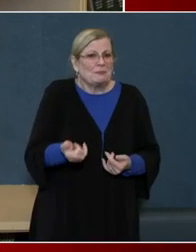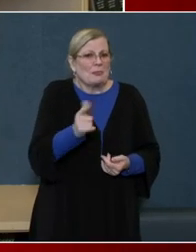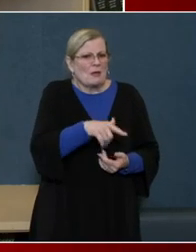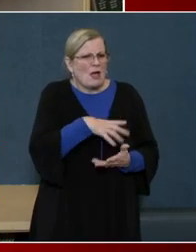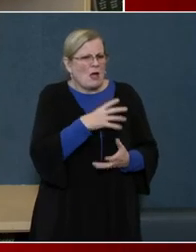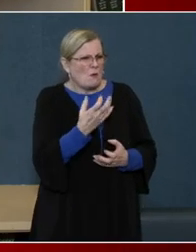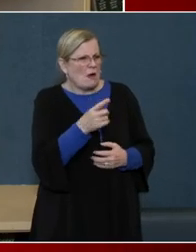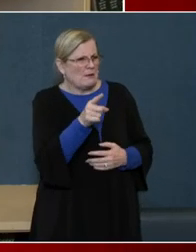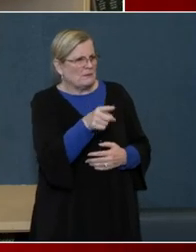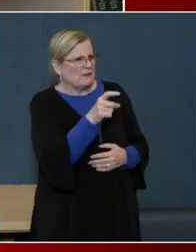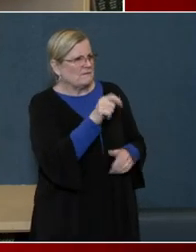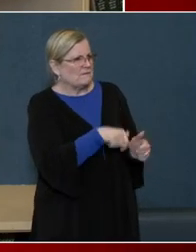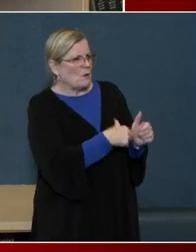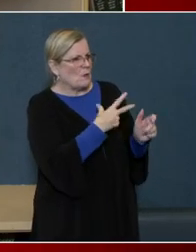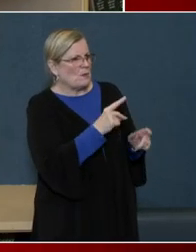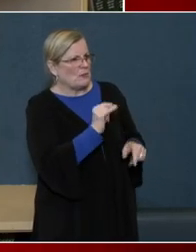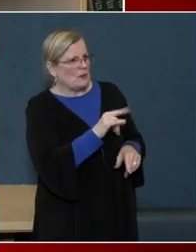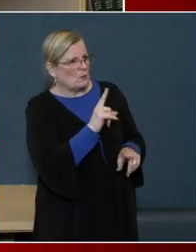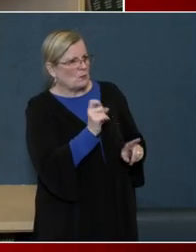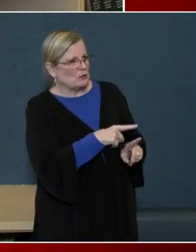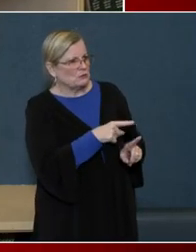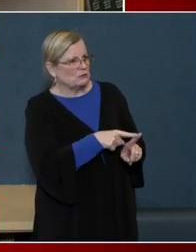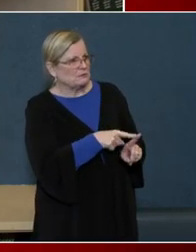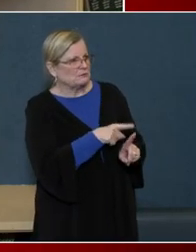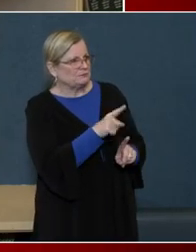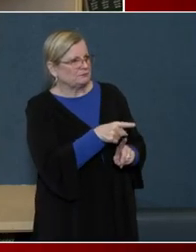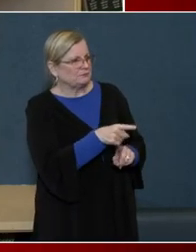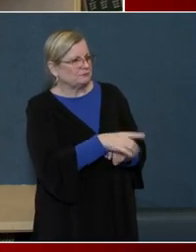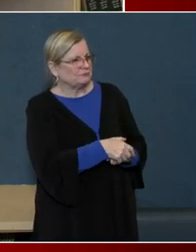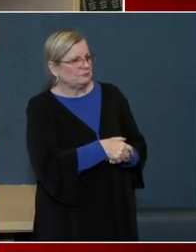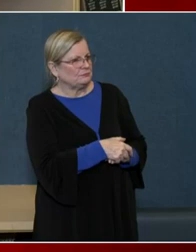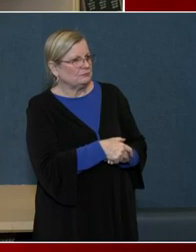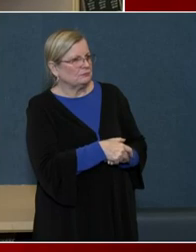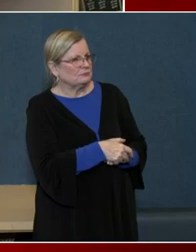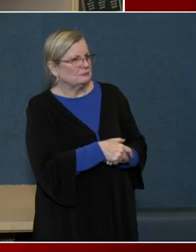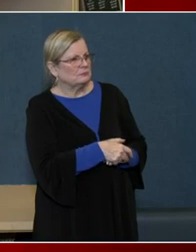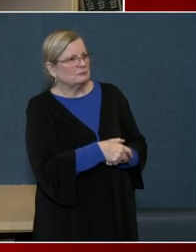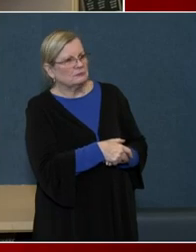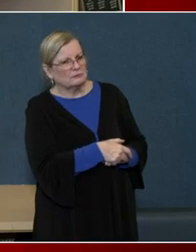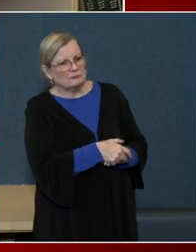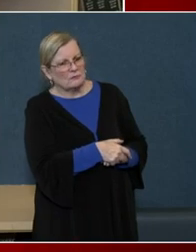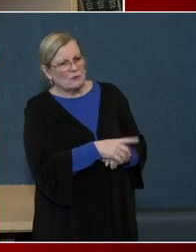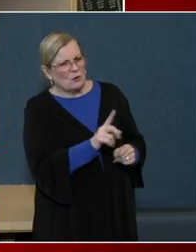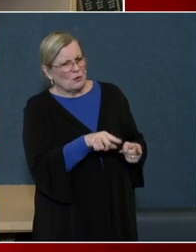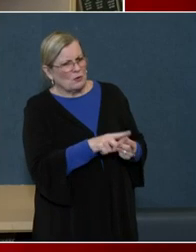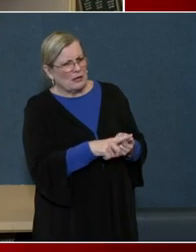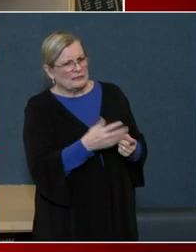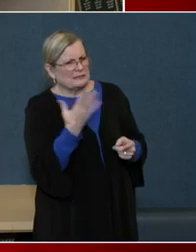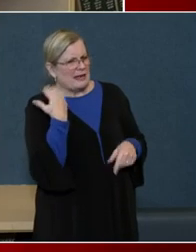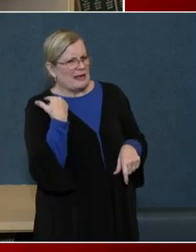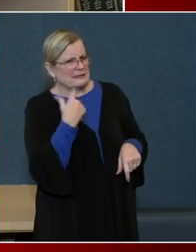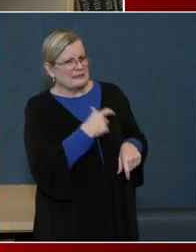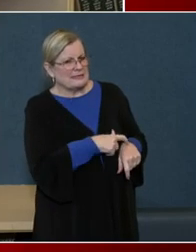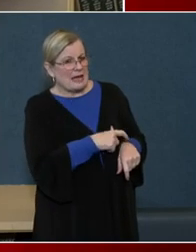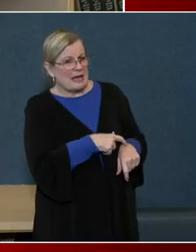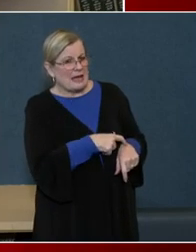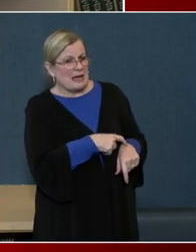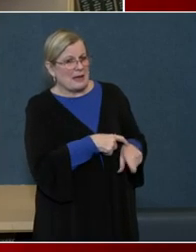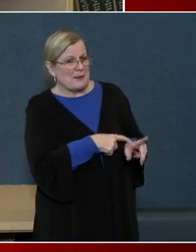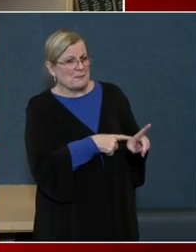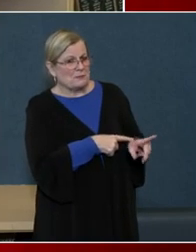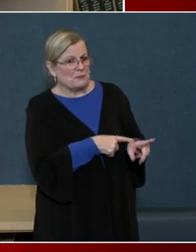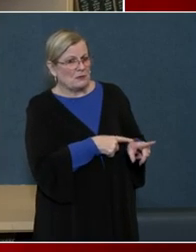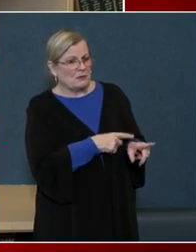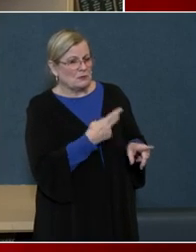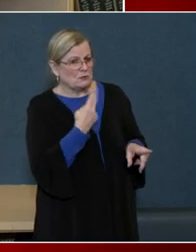Yes, Stephanie. To your recollection, when was the last time you would say that many people tested positive related to one